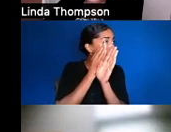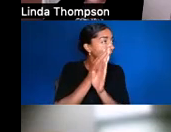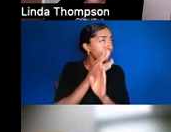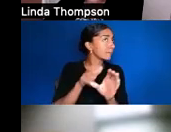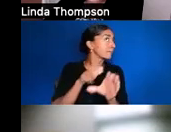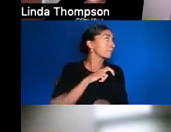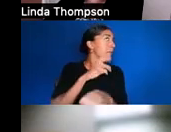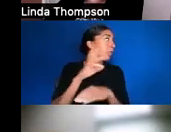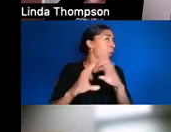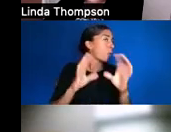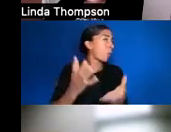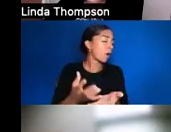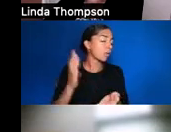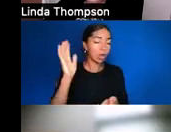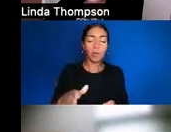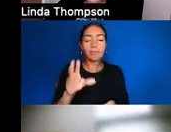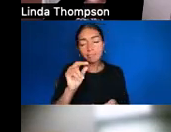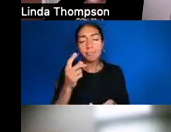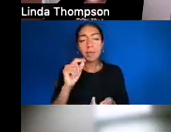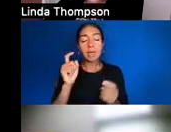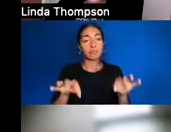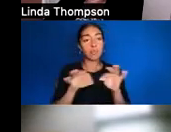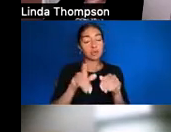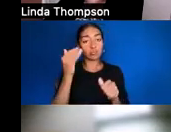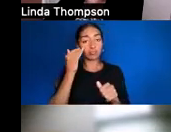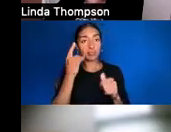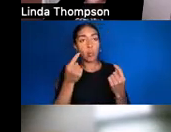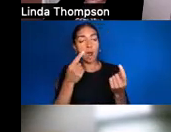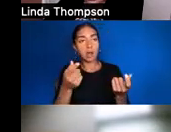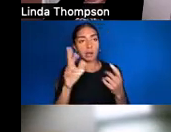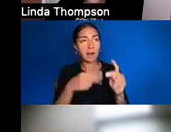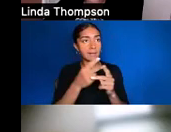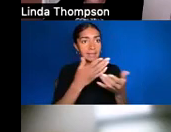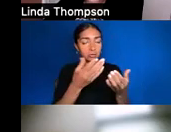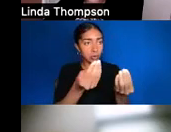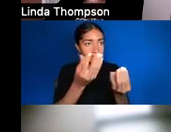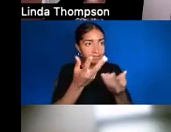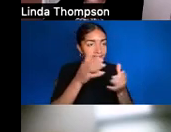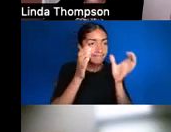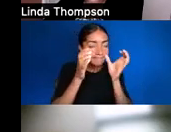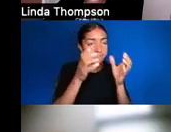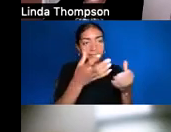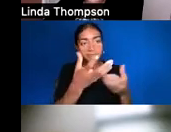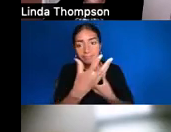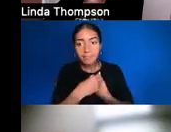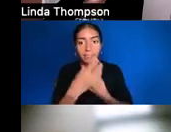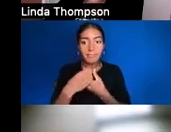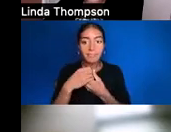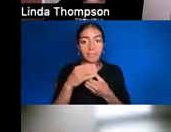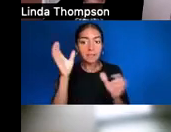be conscious of what you're witnessing and listening to on your downtime. And just,